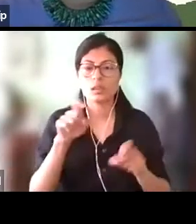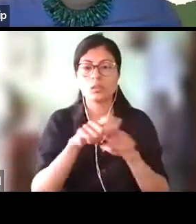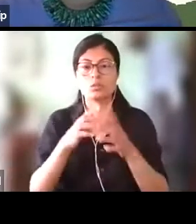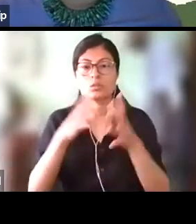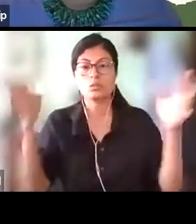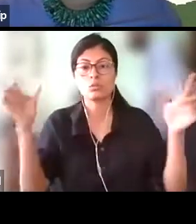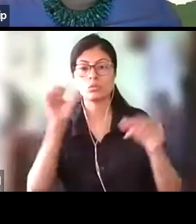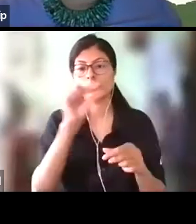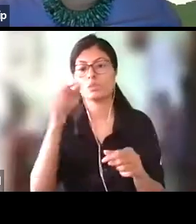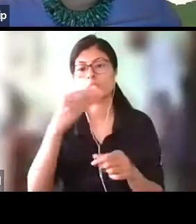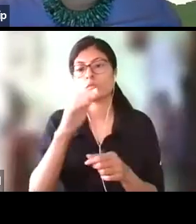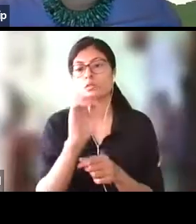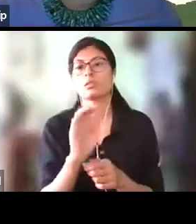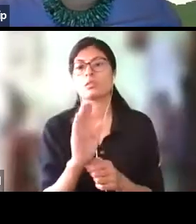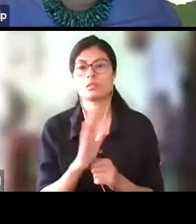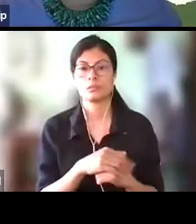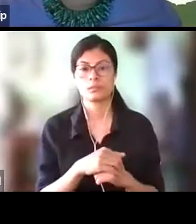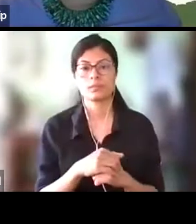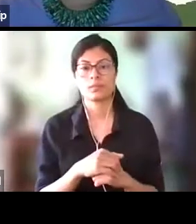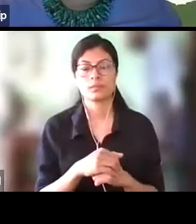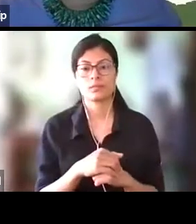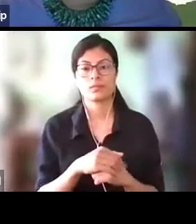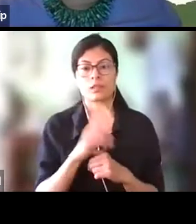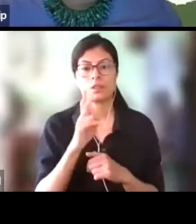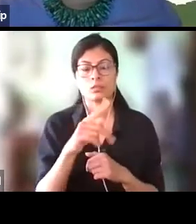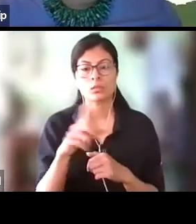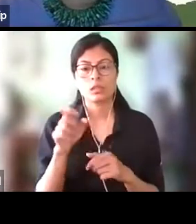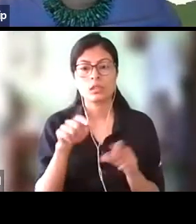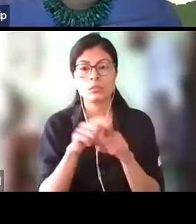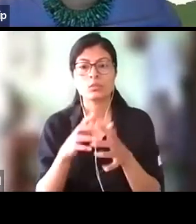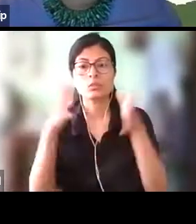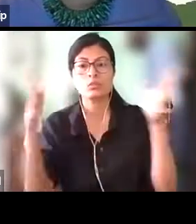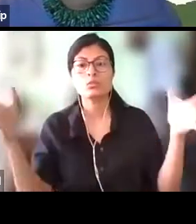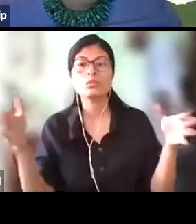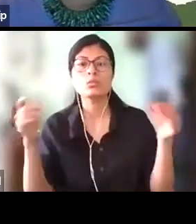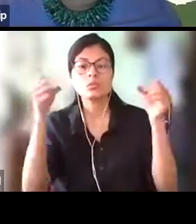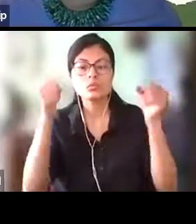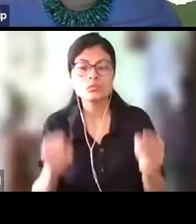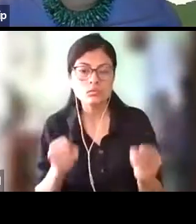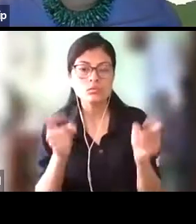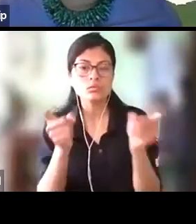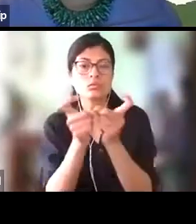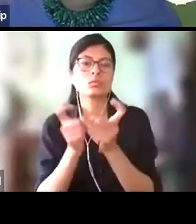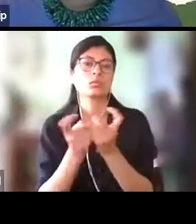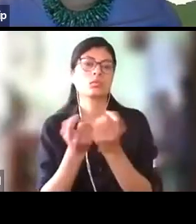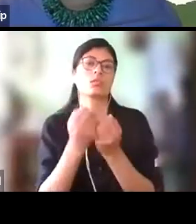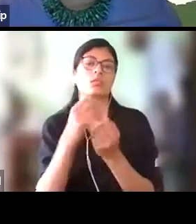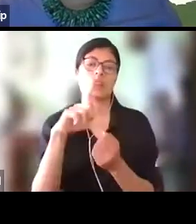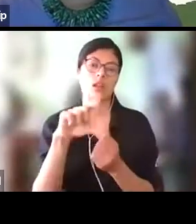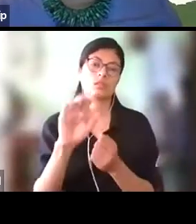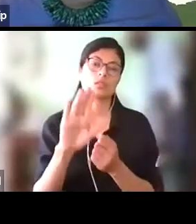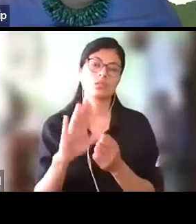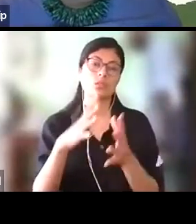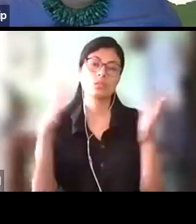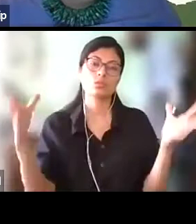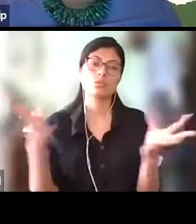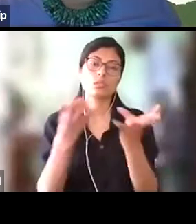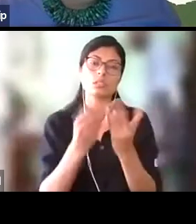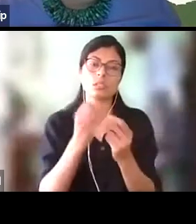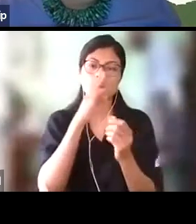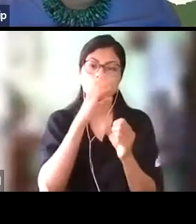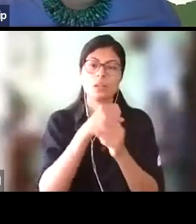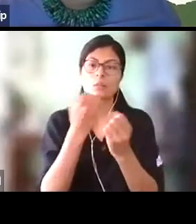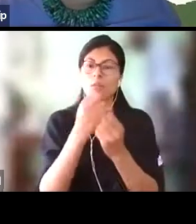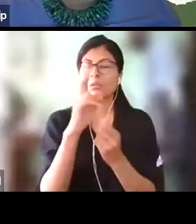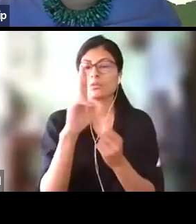and emerging discourse also have to be integrated in the larger framework. But in that regard, I would see the importance